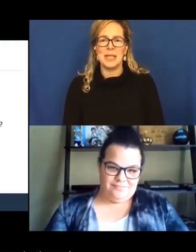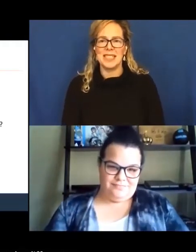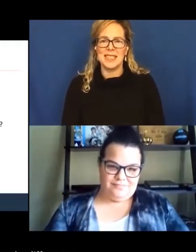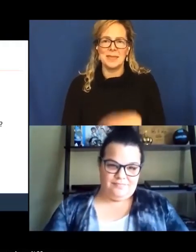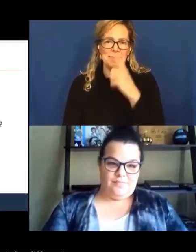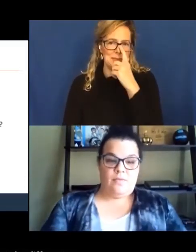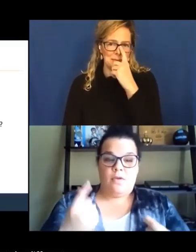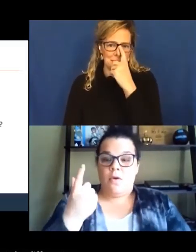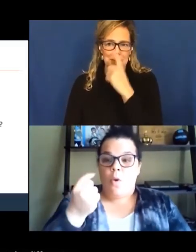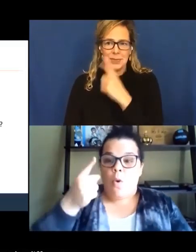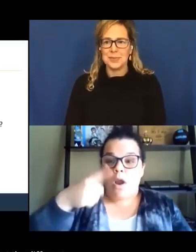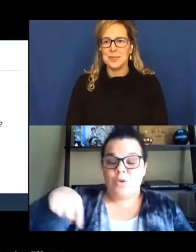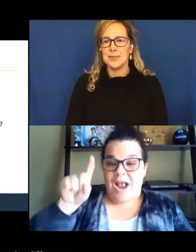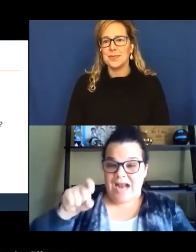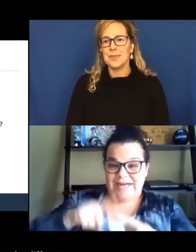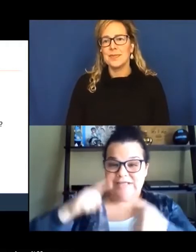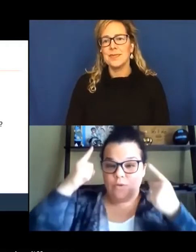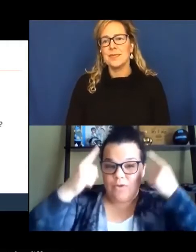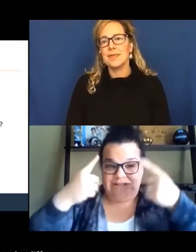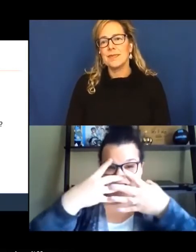Next slide, please.